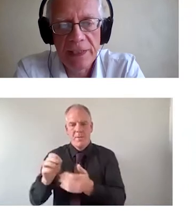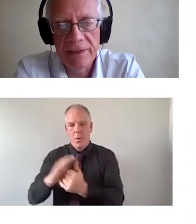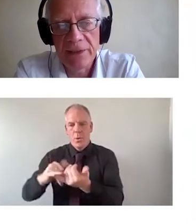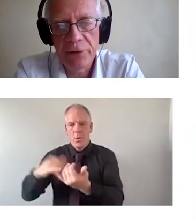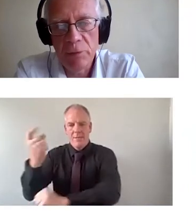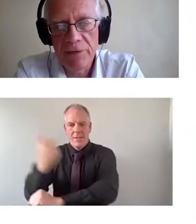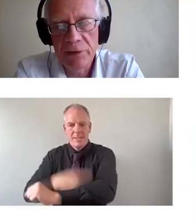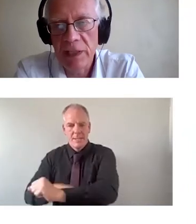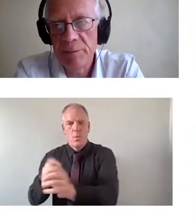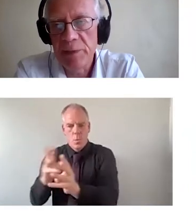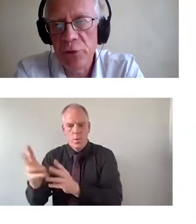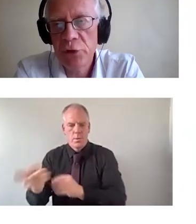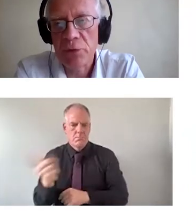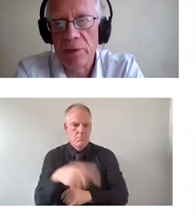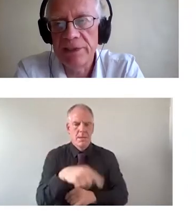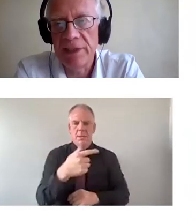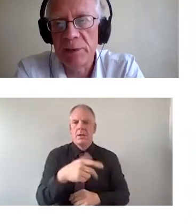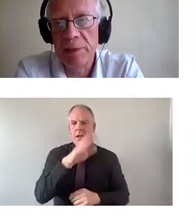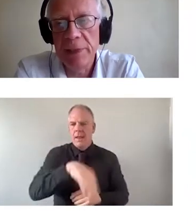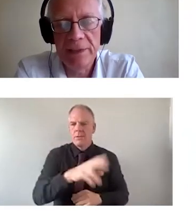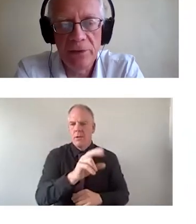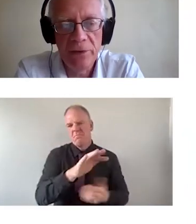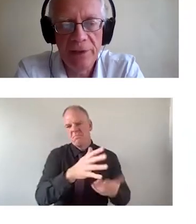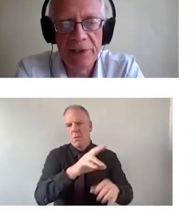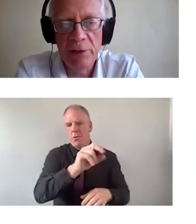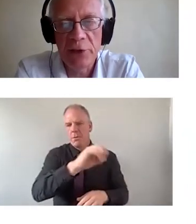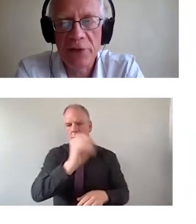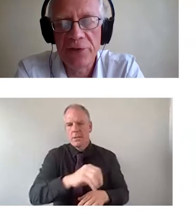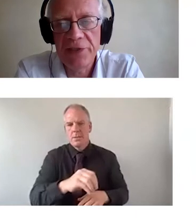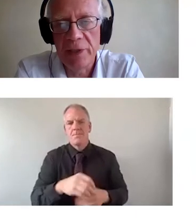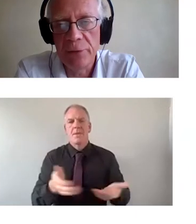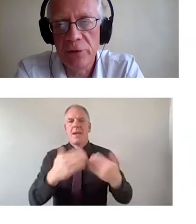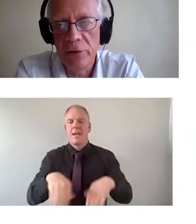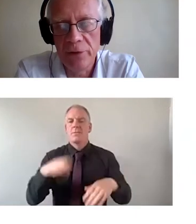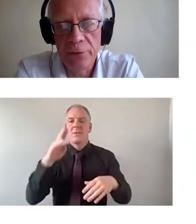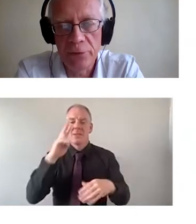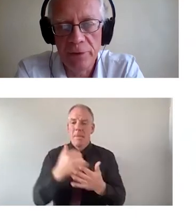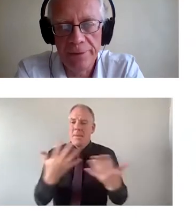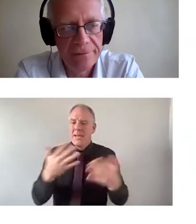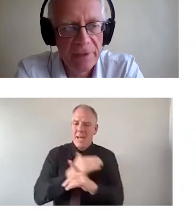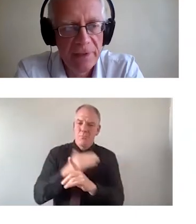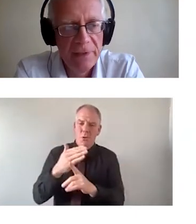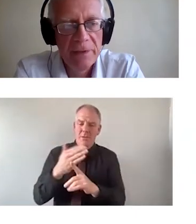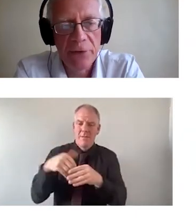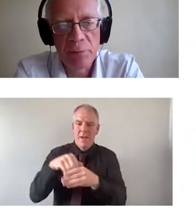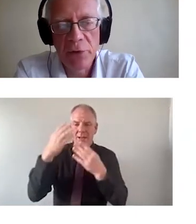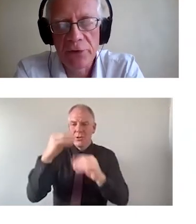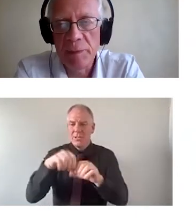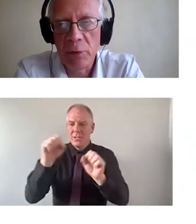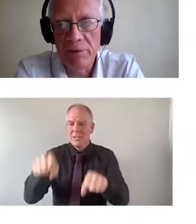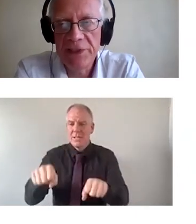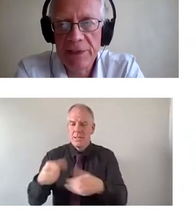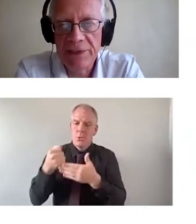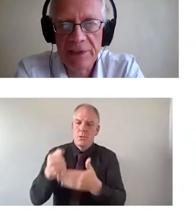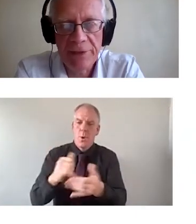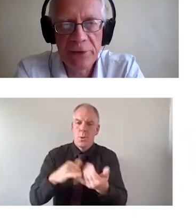saw again that, you know, while there has been huge progress that has been made in the education system, you know, to support, you know,